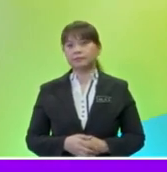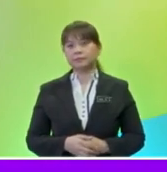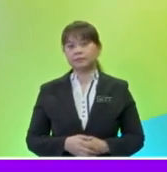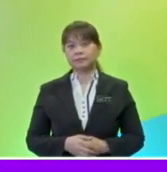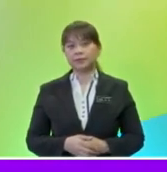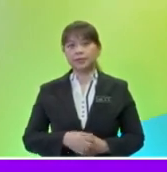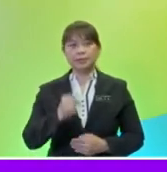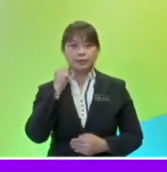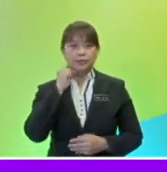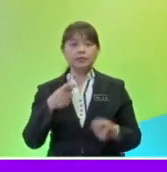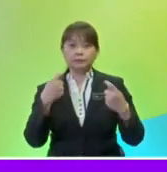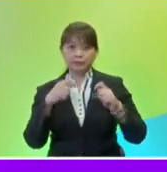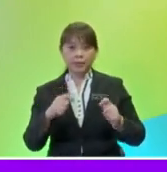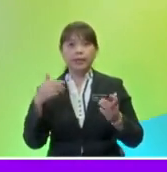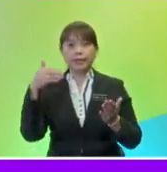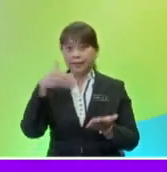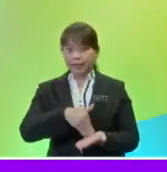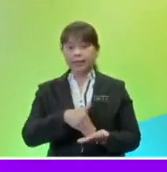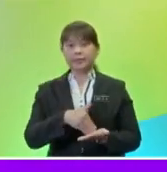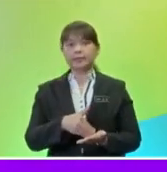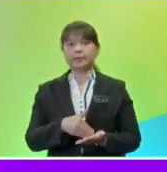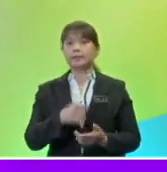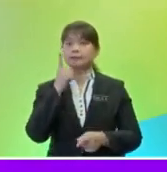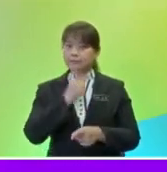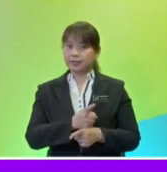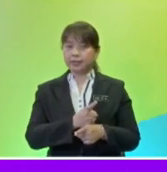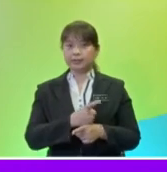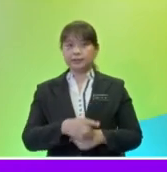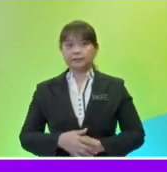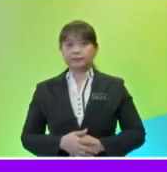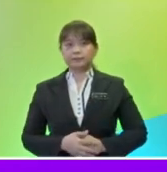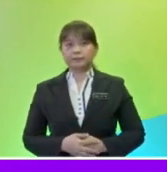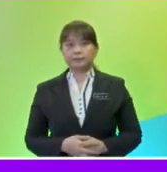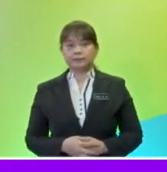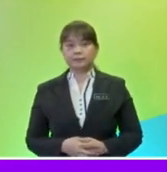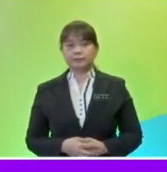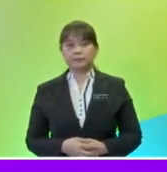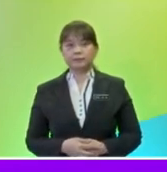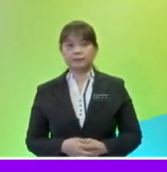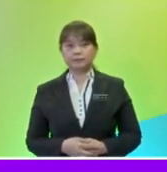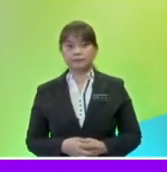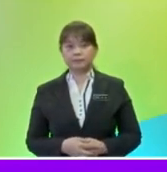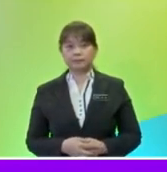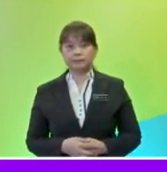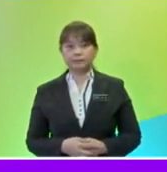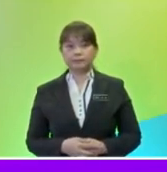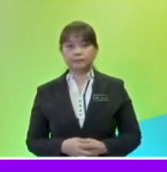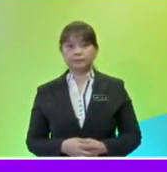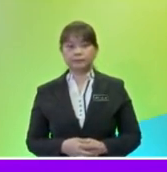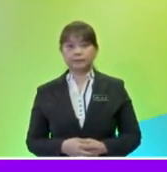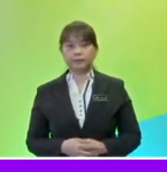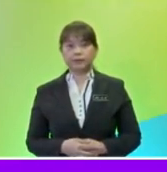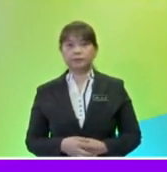choco, here. Yay, you are right, Shafika. Thank you, teacher. Do we have another one? Okay. Which